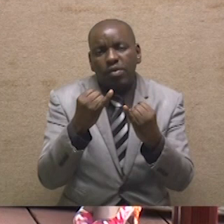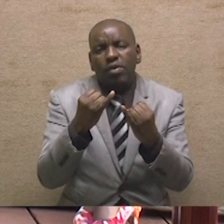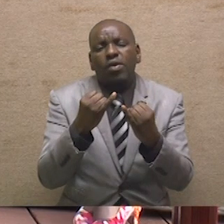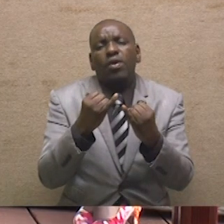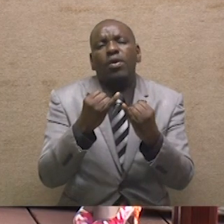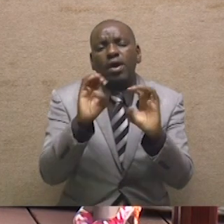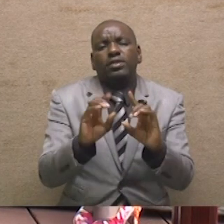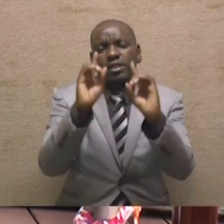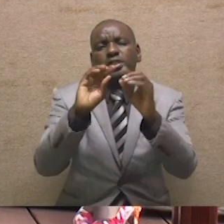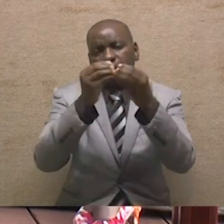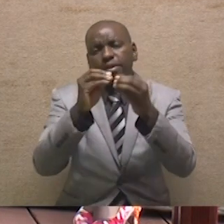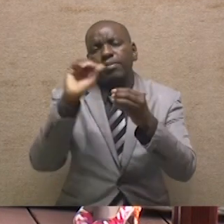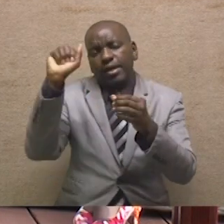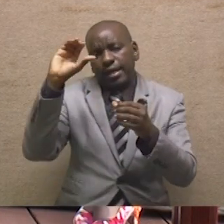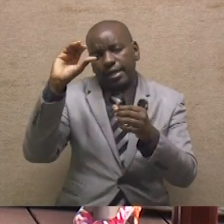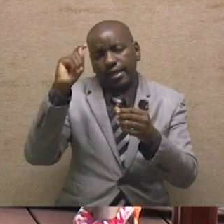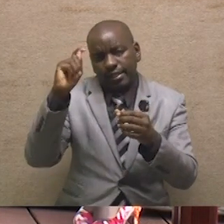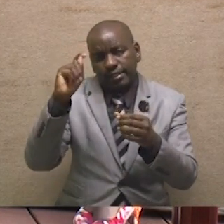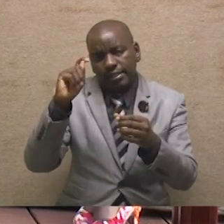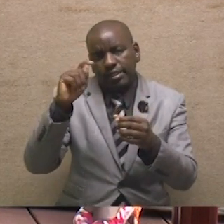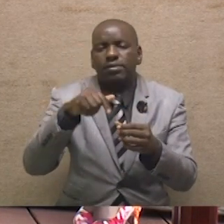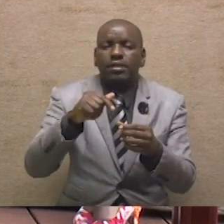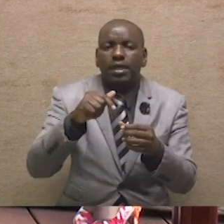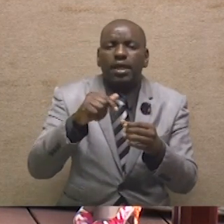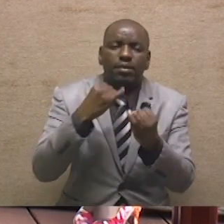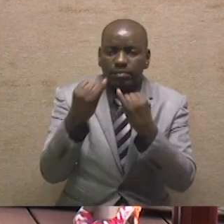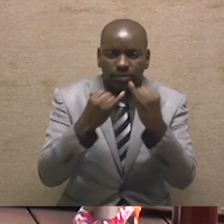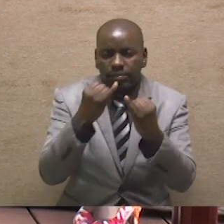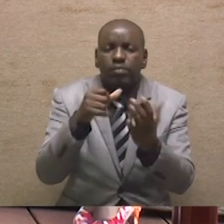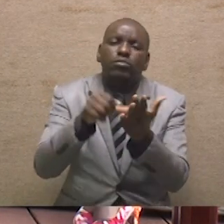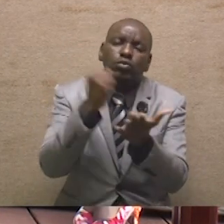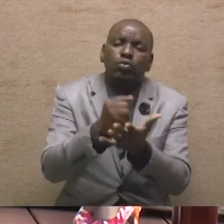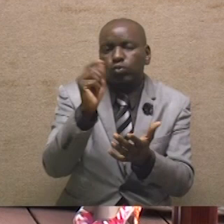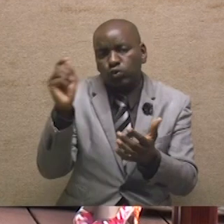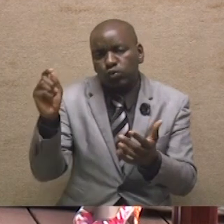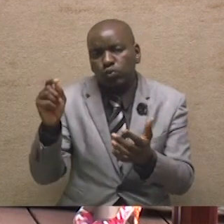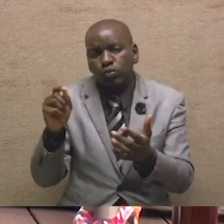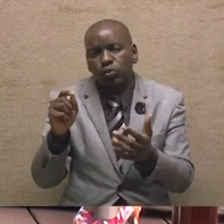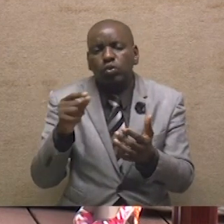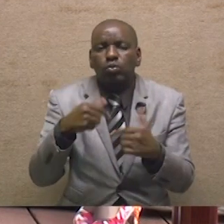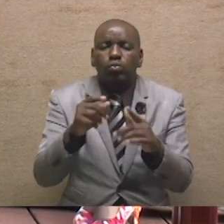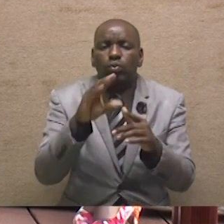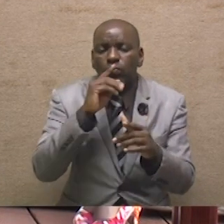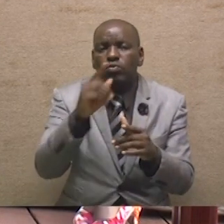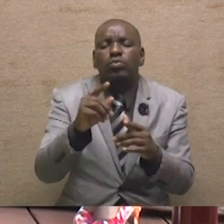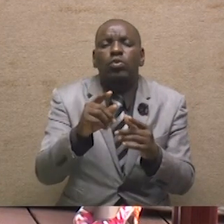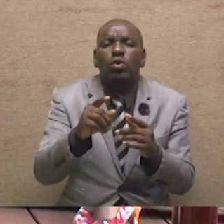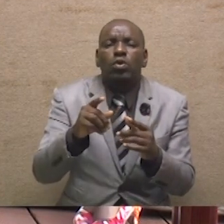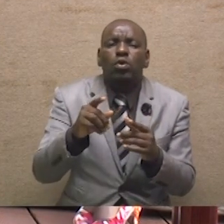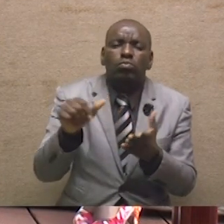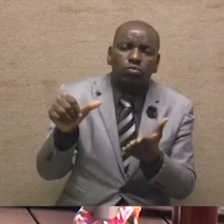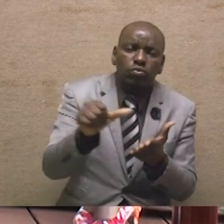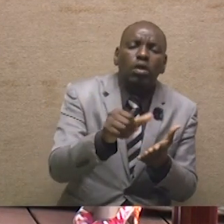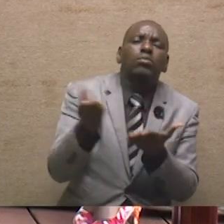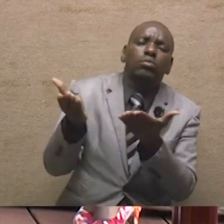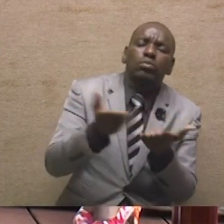Education Amendment Act, and today we are discussing the issue of registration of schools. You heard them. They said they welcome what